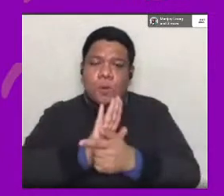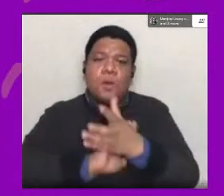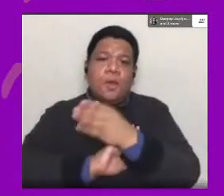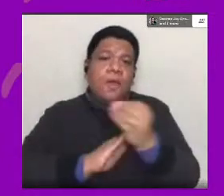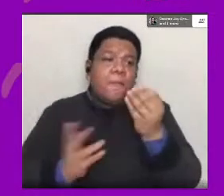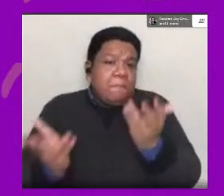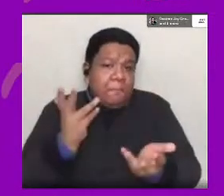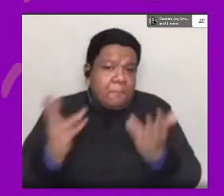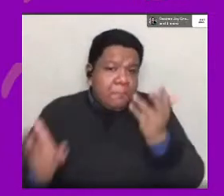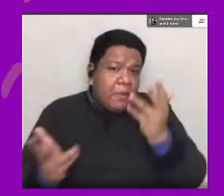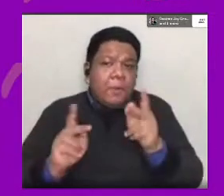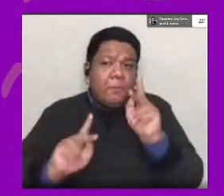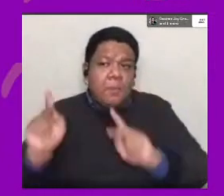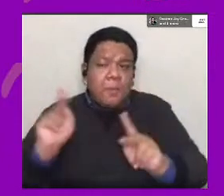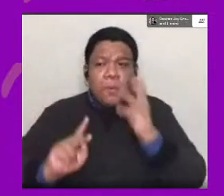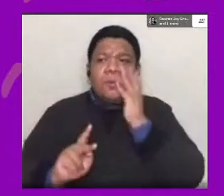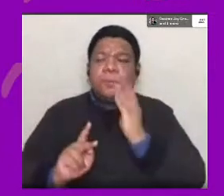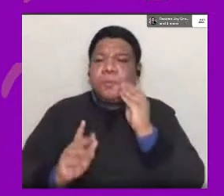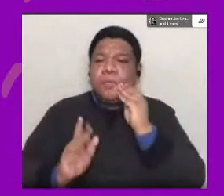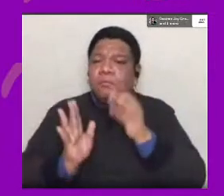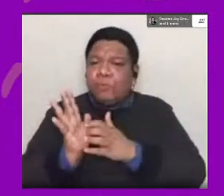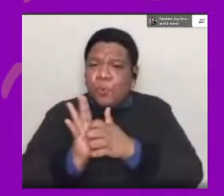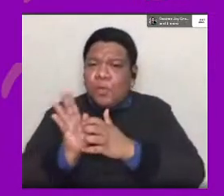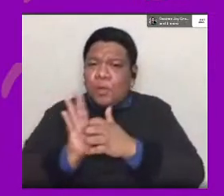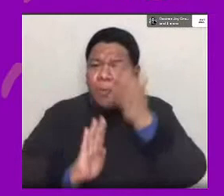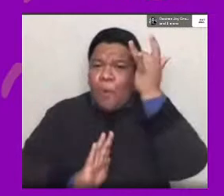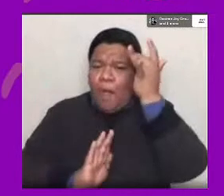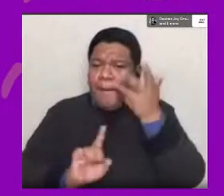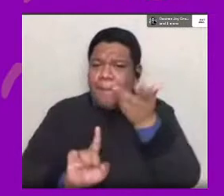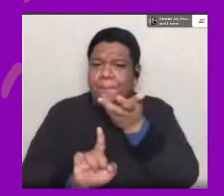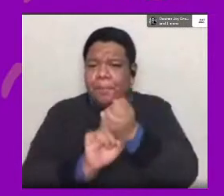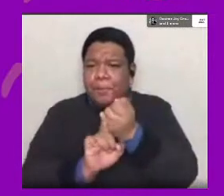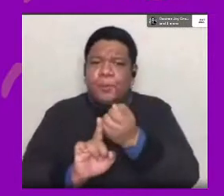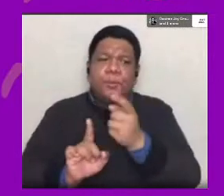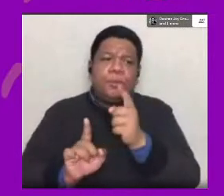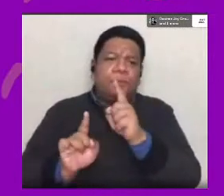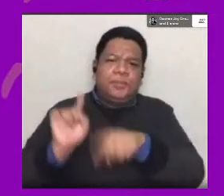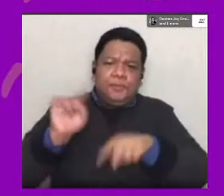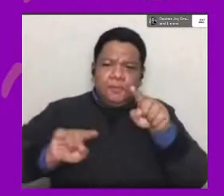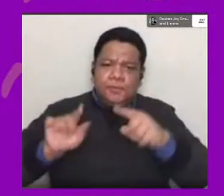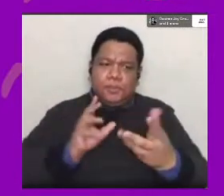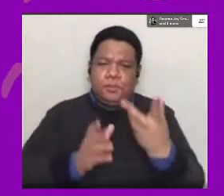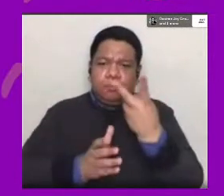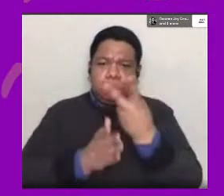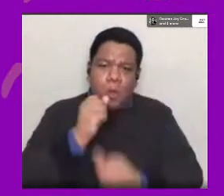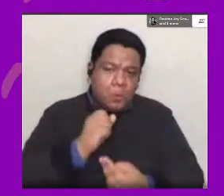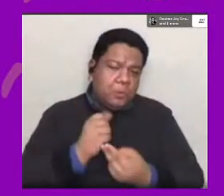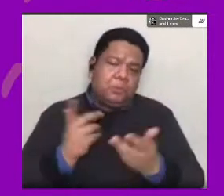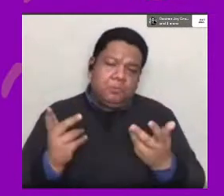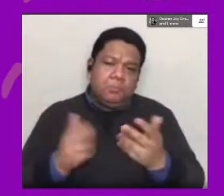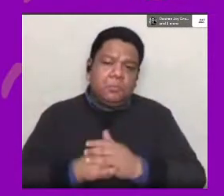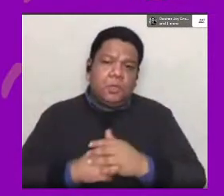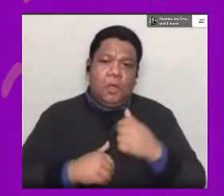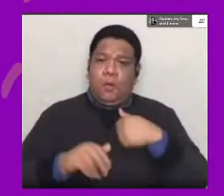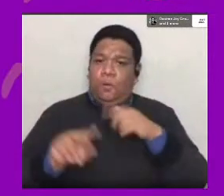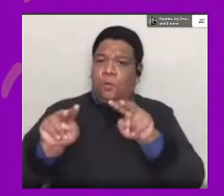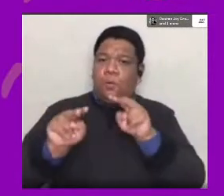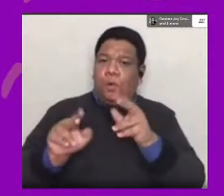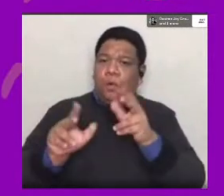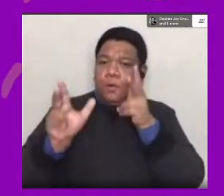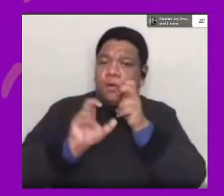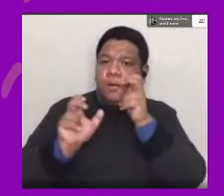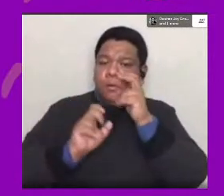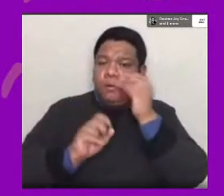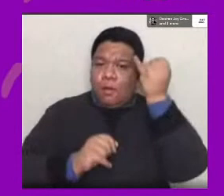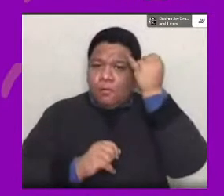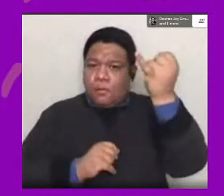vulnerabilities that people experience because of one or more of these factors. I look forward to hearing the